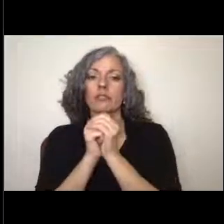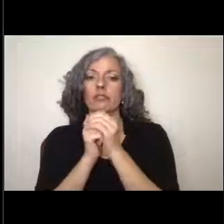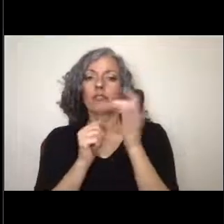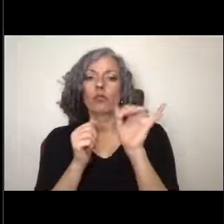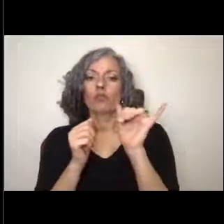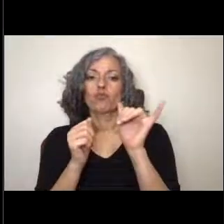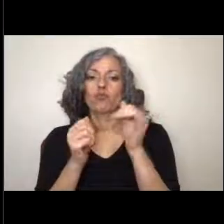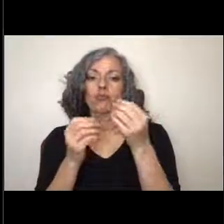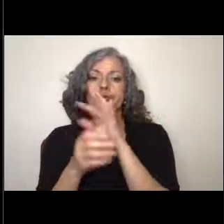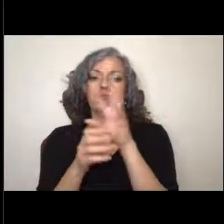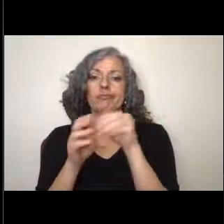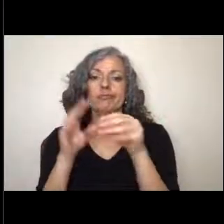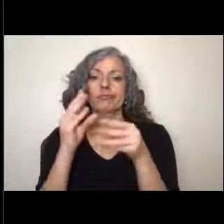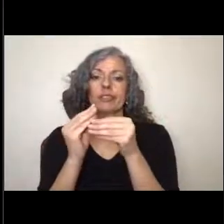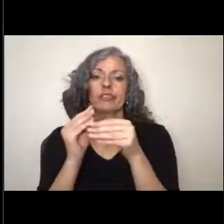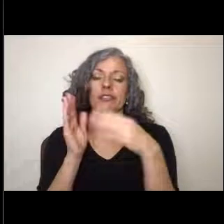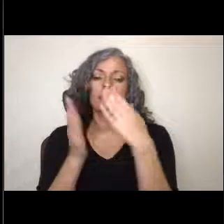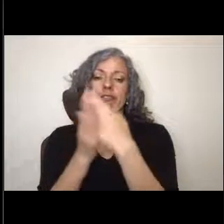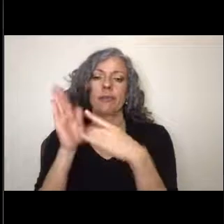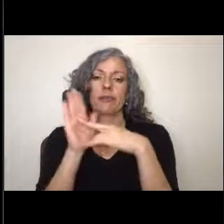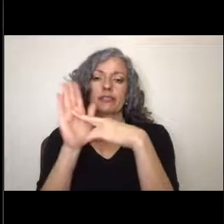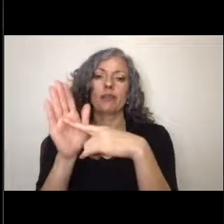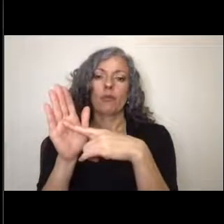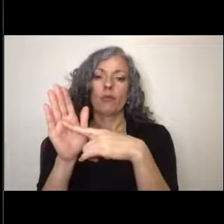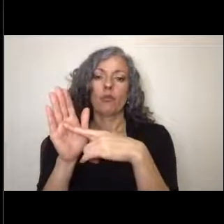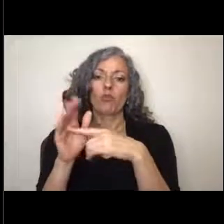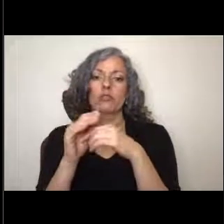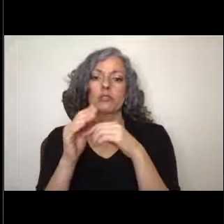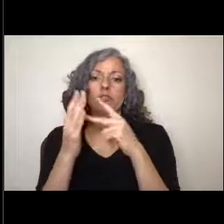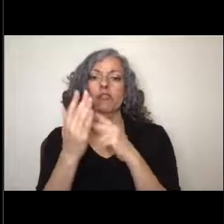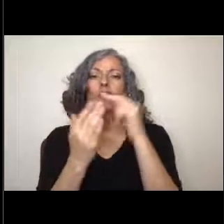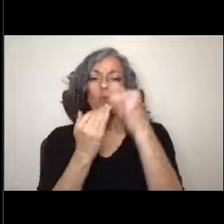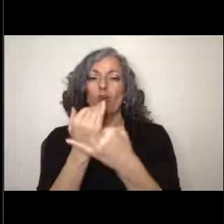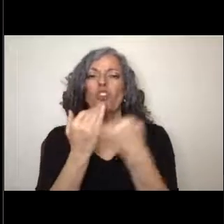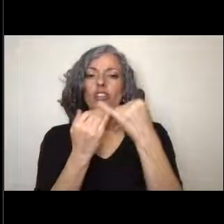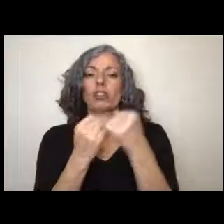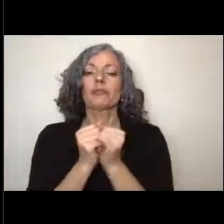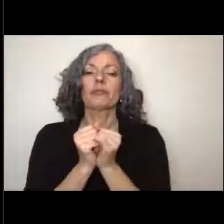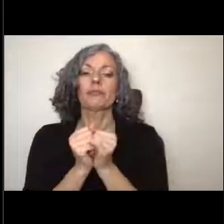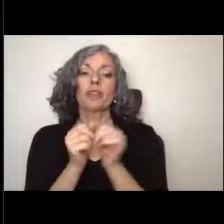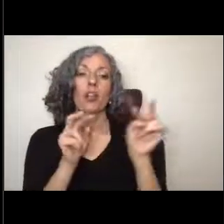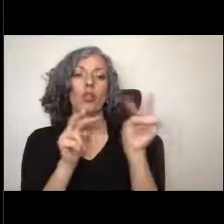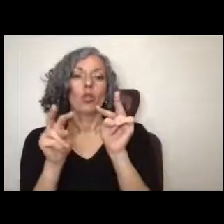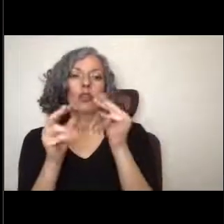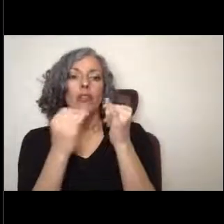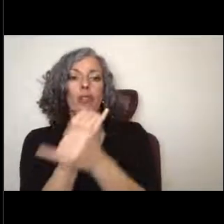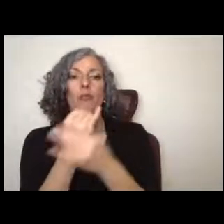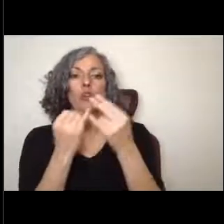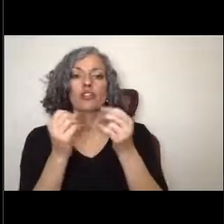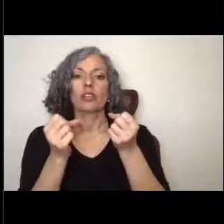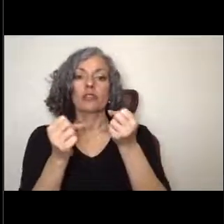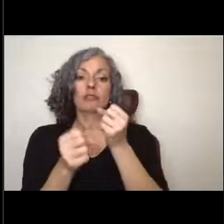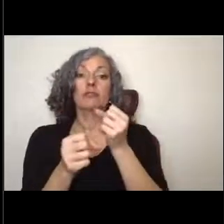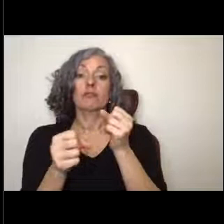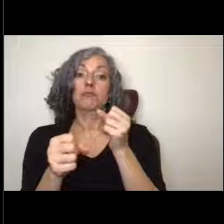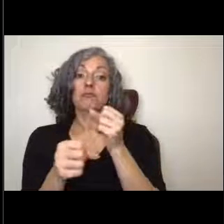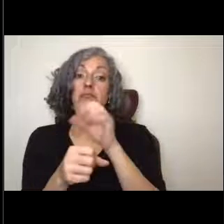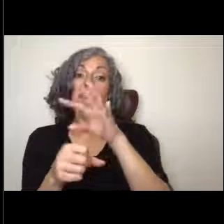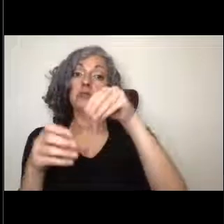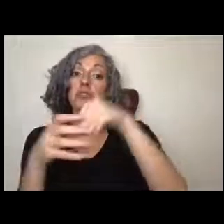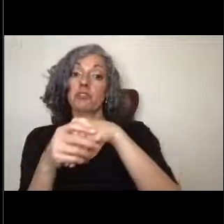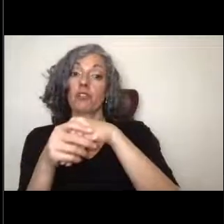narrative with some examples that highlight projects. Next slide. This is a look at the projects that were submitted. A list is also in